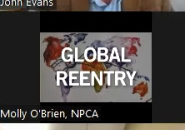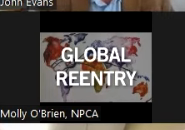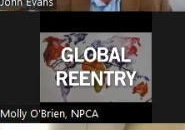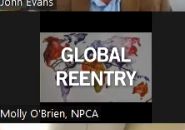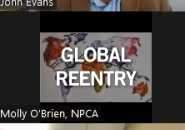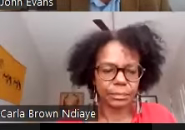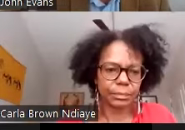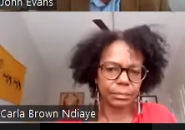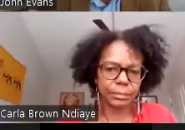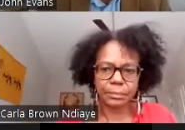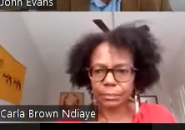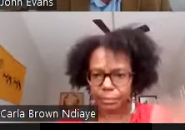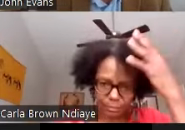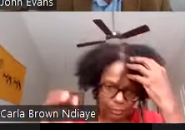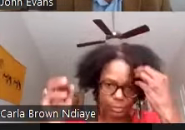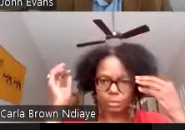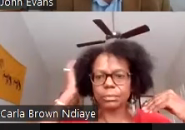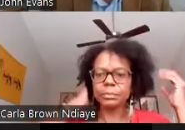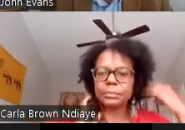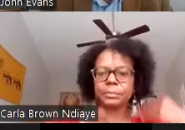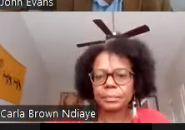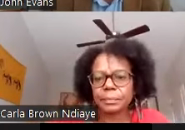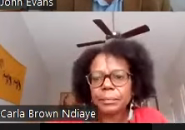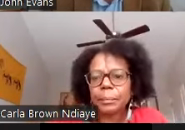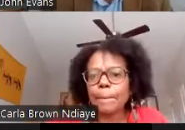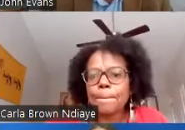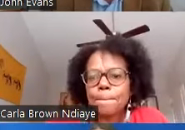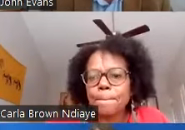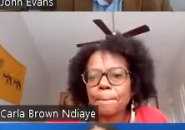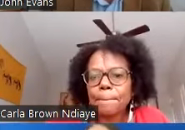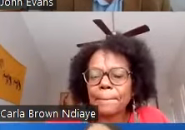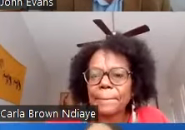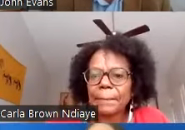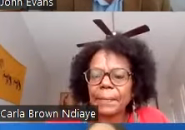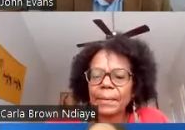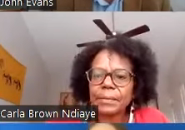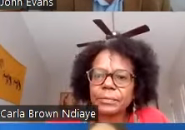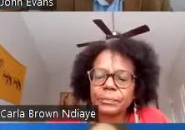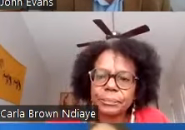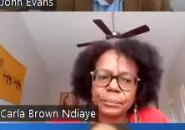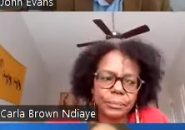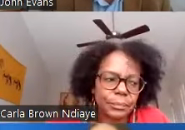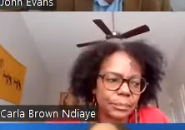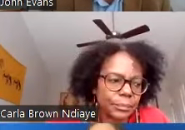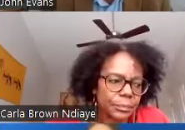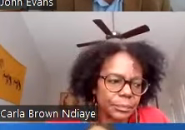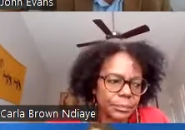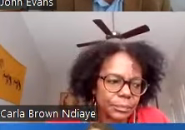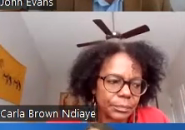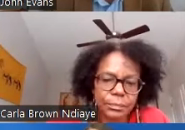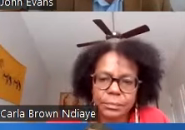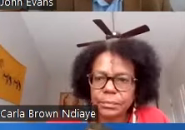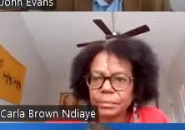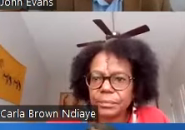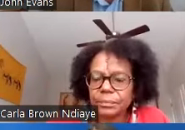Inclusion Committee. And one of the things, this has been a concern of a lot of members of our community, and it's very easy to